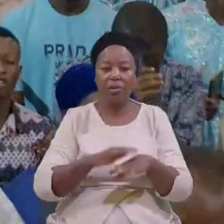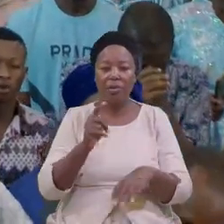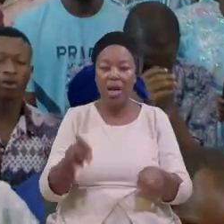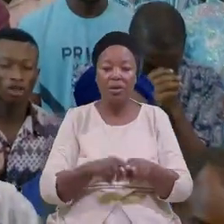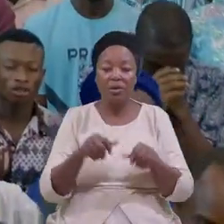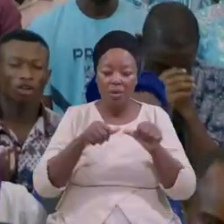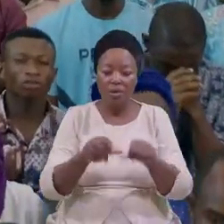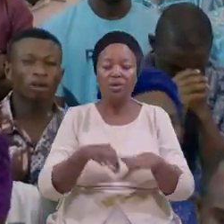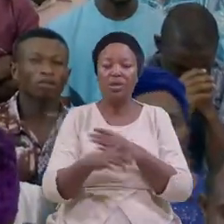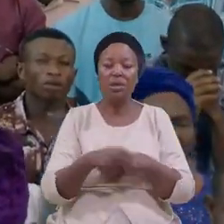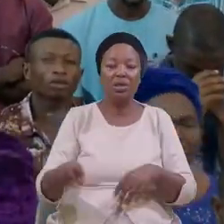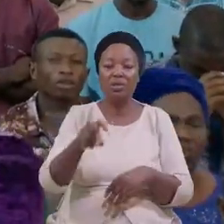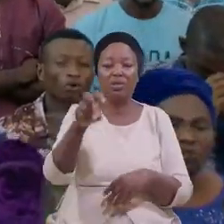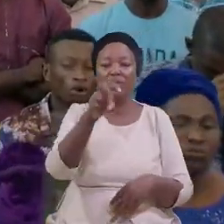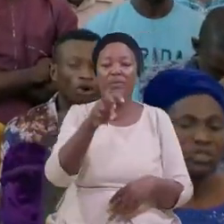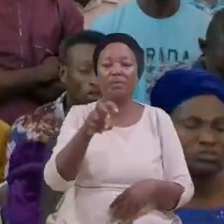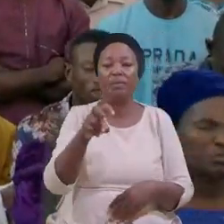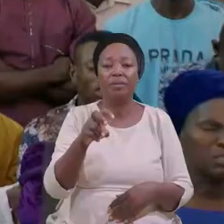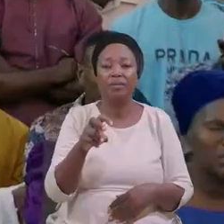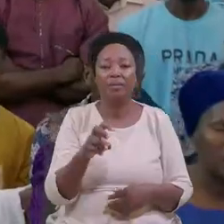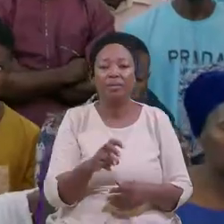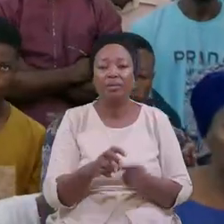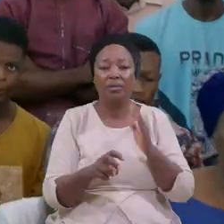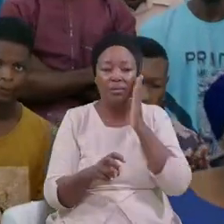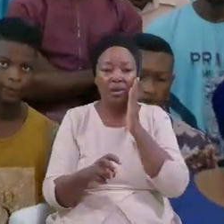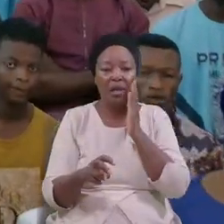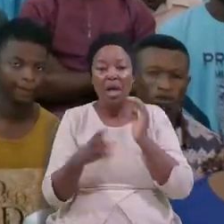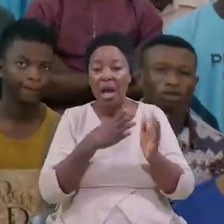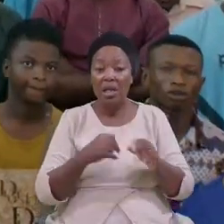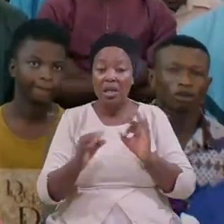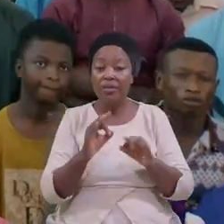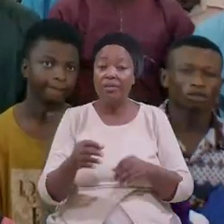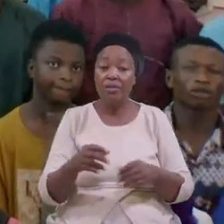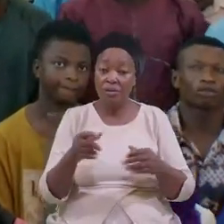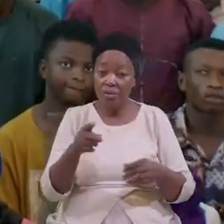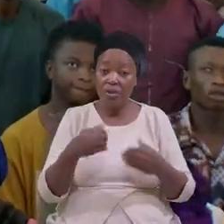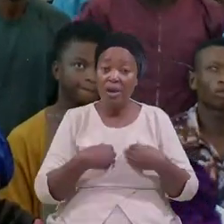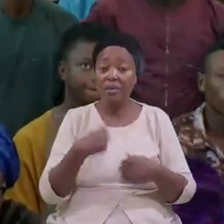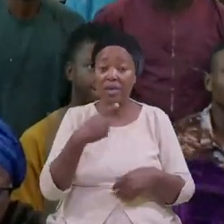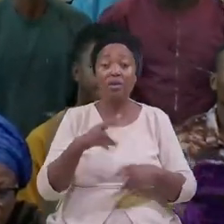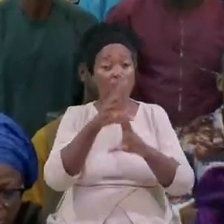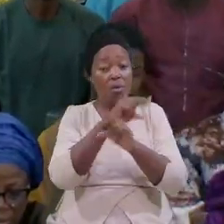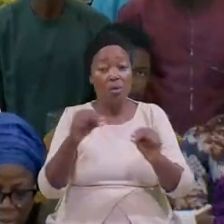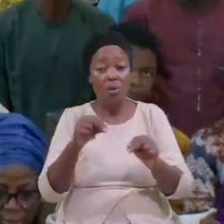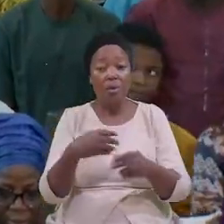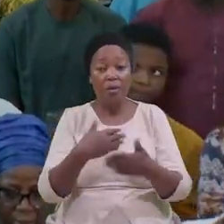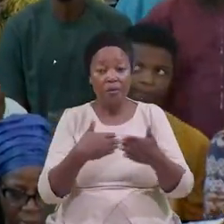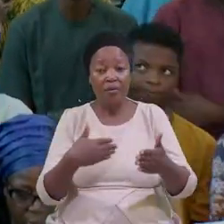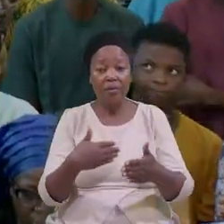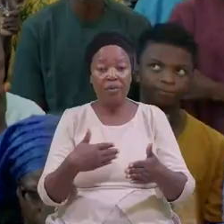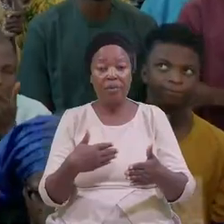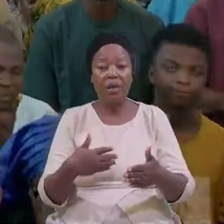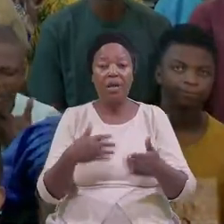in the journey. And if you had said no before. Now